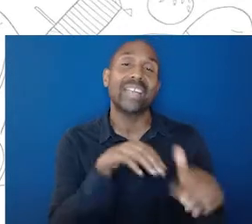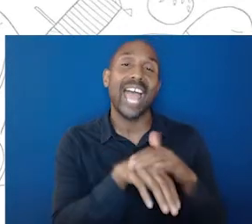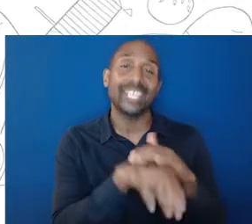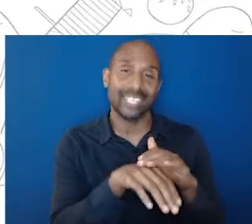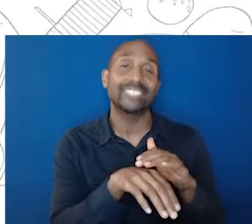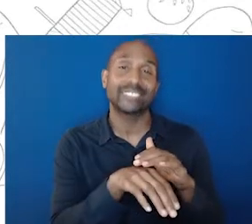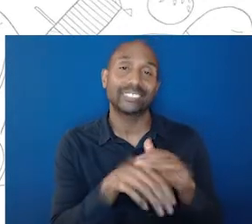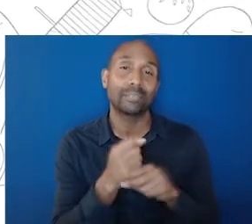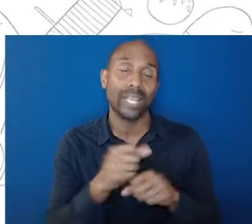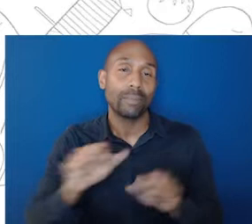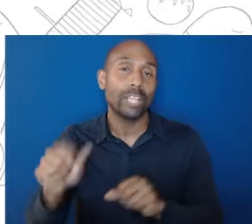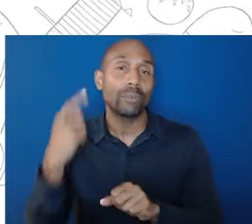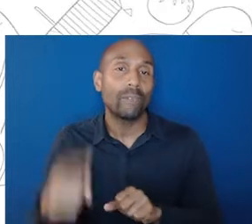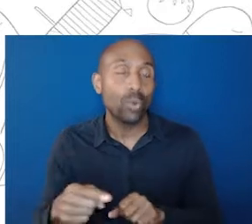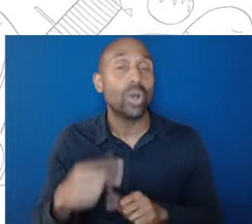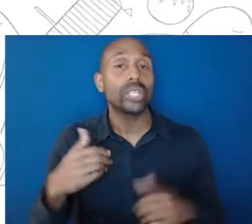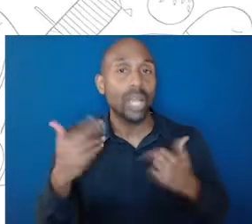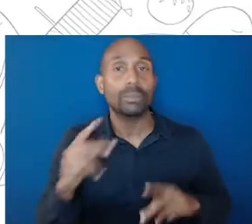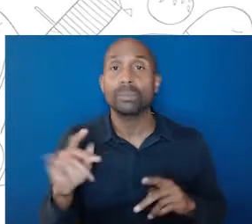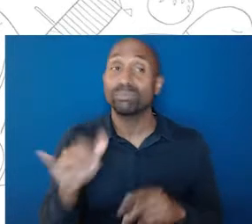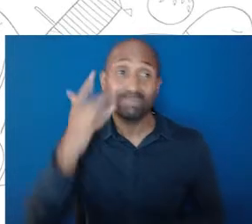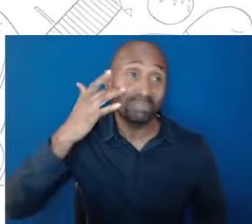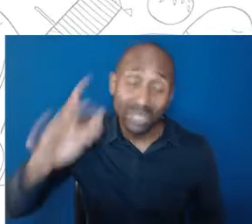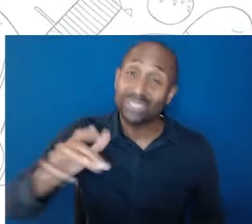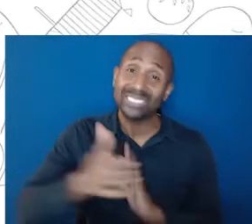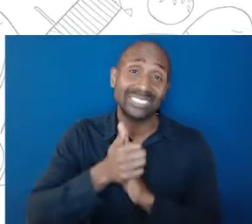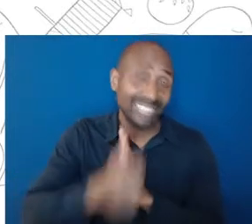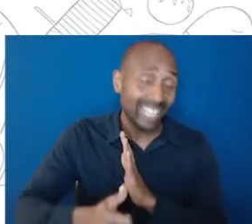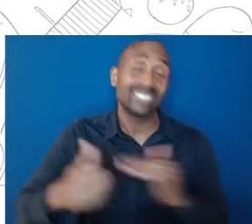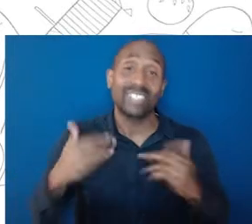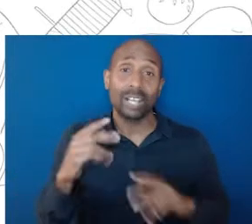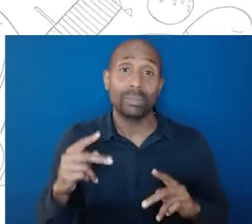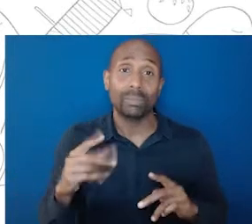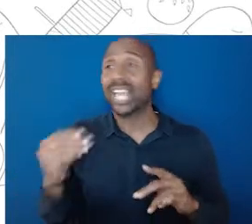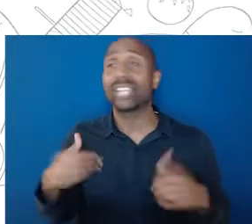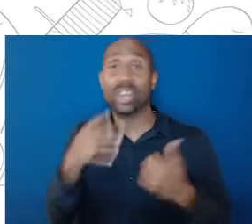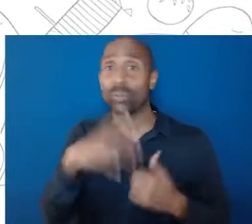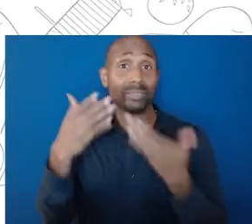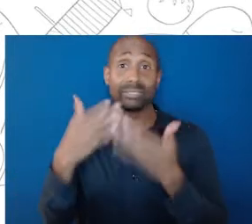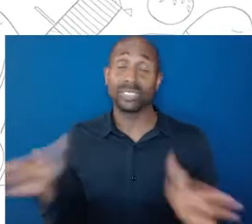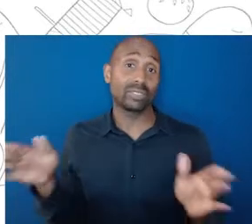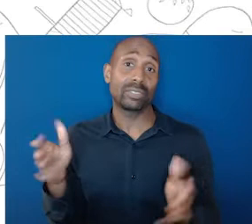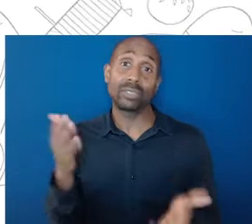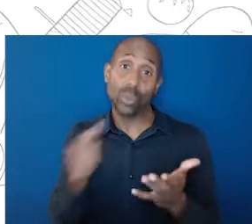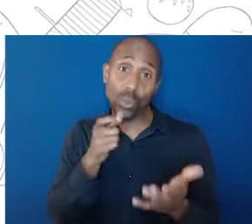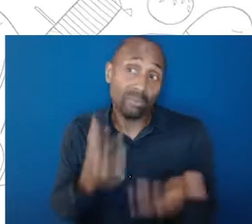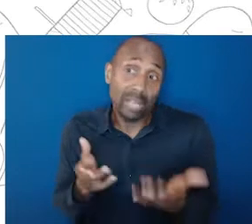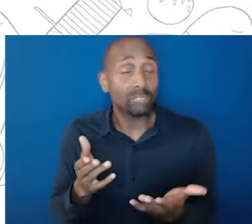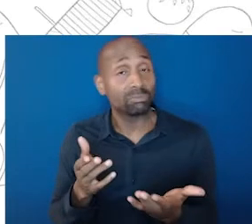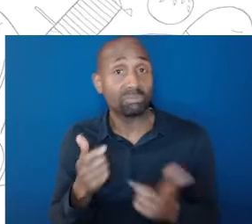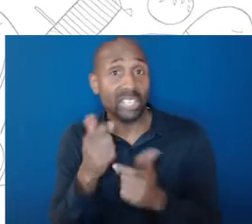it possible so that young people, like brilliant and talented young people, and just people and young women in general who may